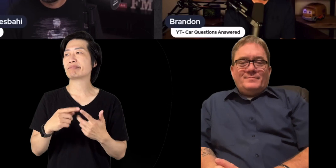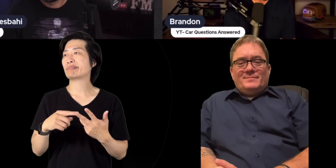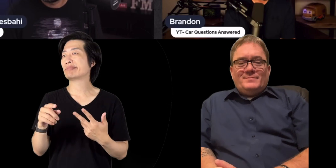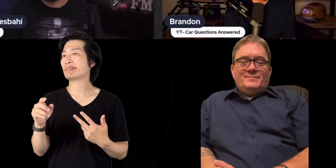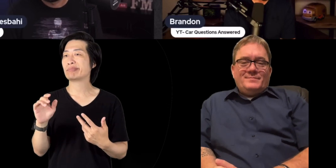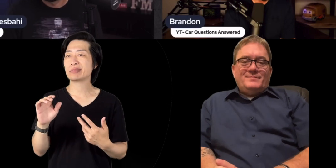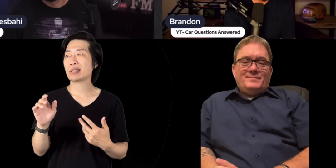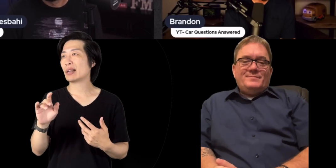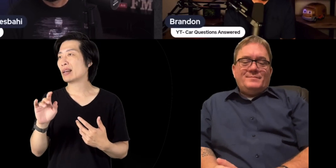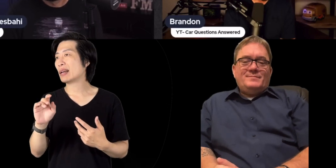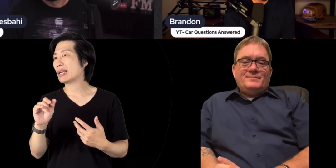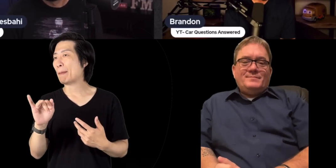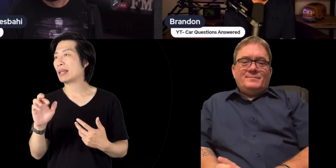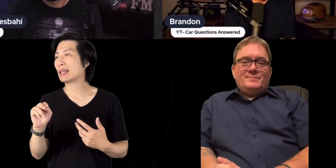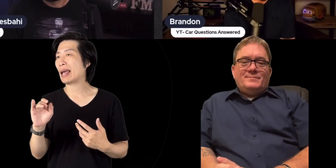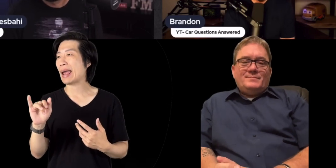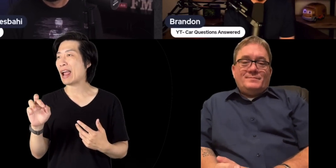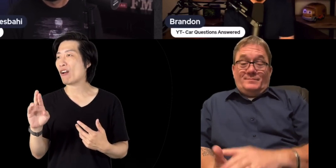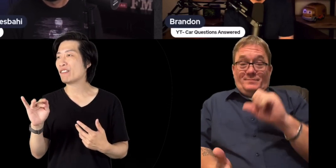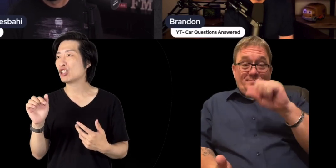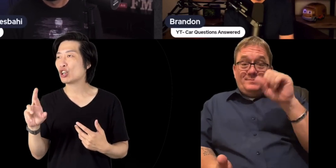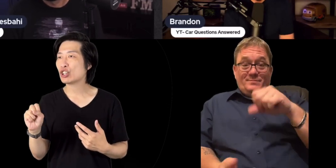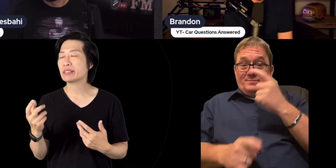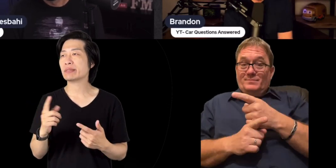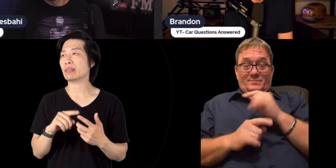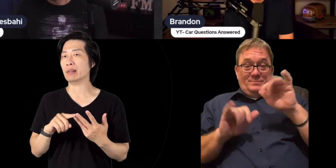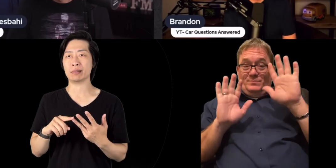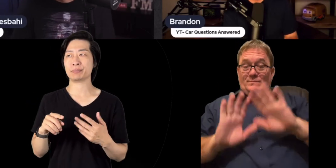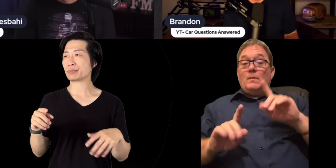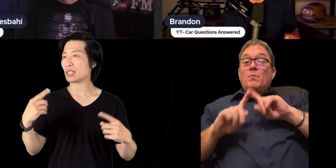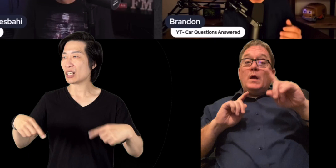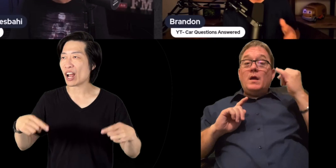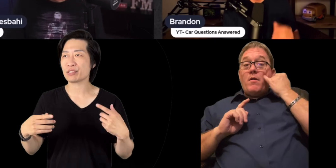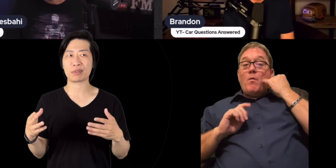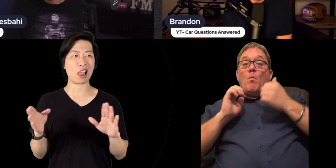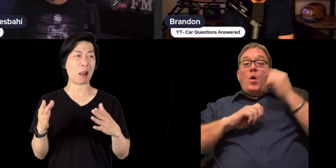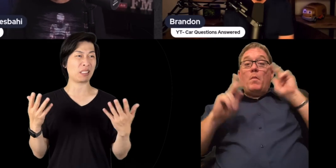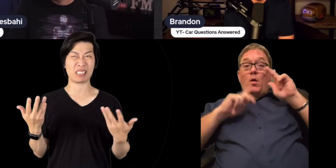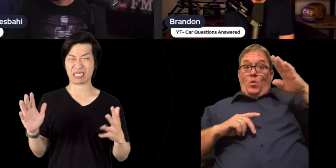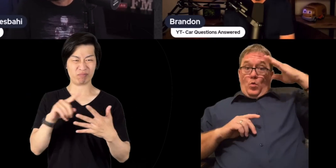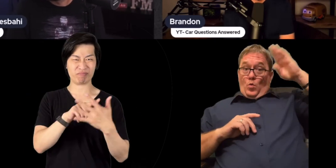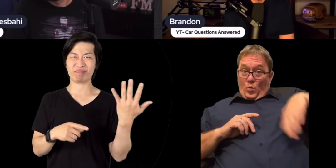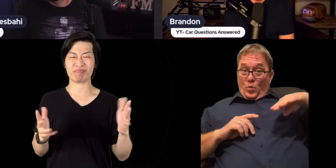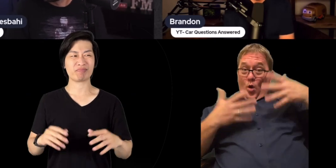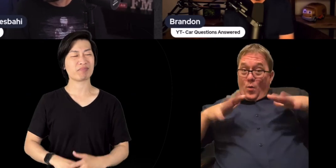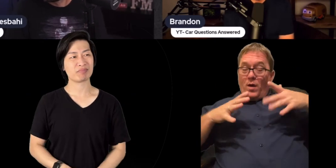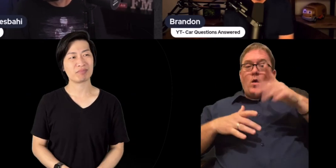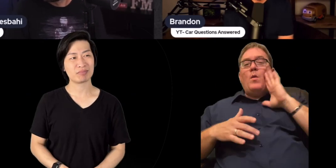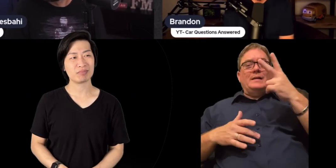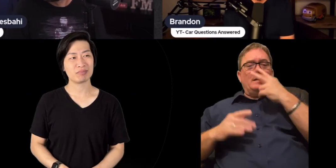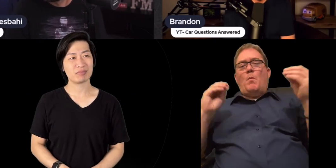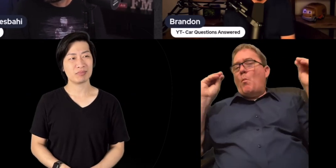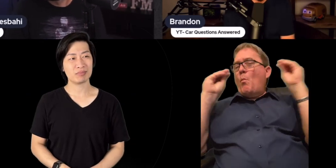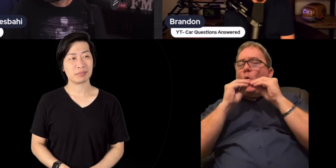alignment. That's it. Yeah, Yeah. and I mean that's great. I mean, if people, most people knew this, you would see more EV sales